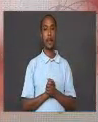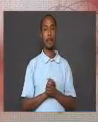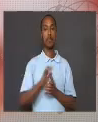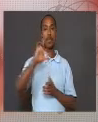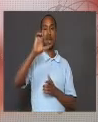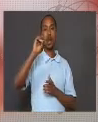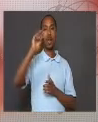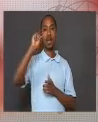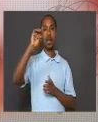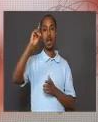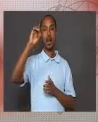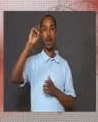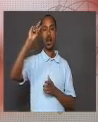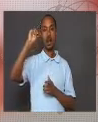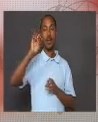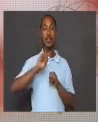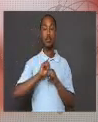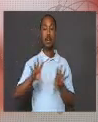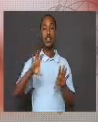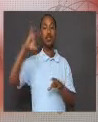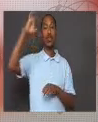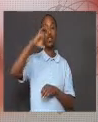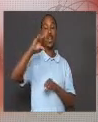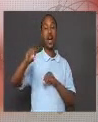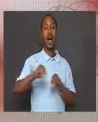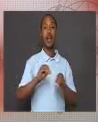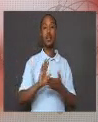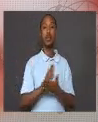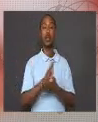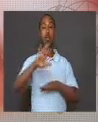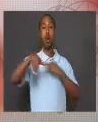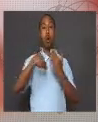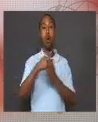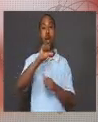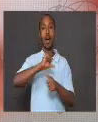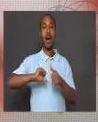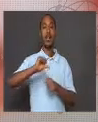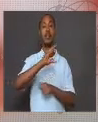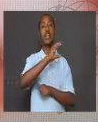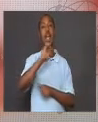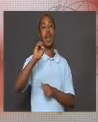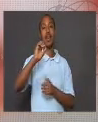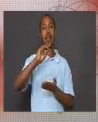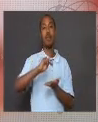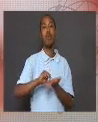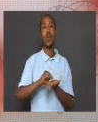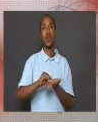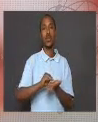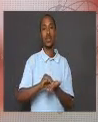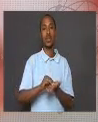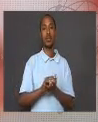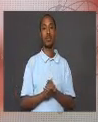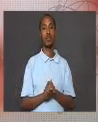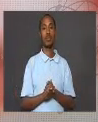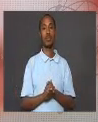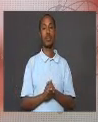London dispersion forces act between all atoms and molecules.